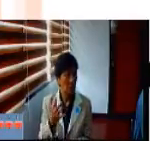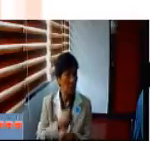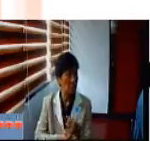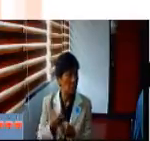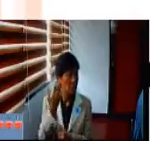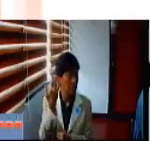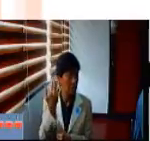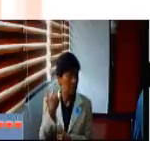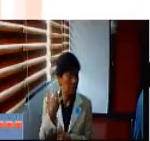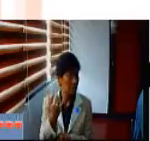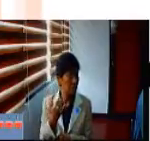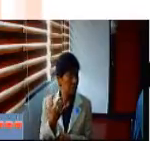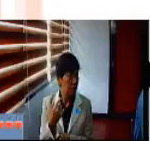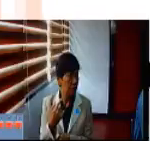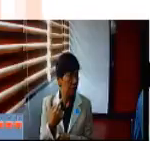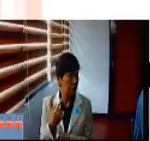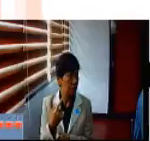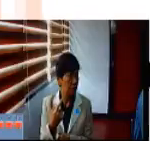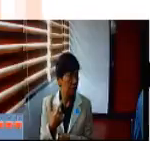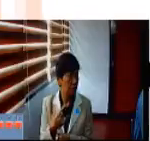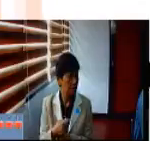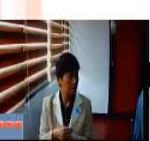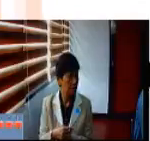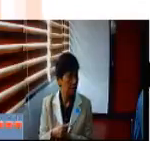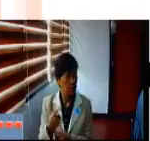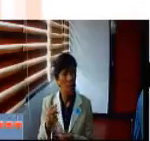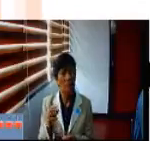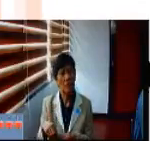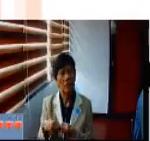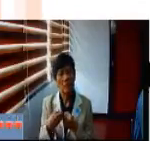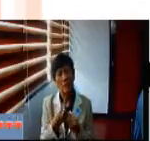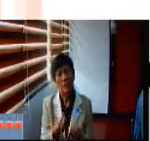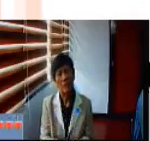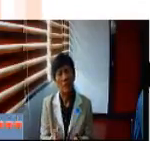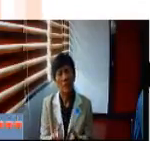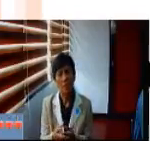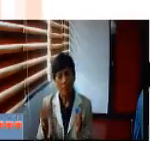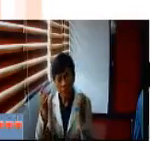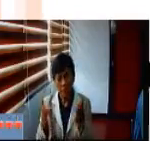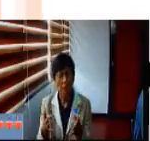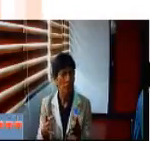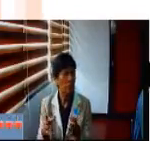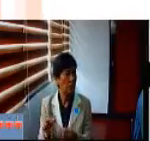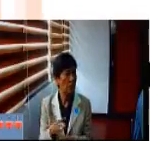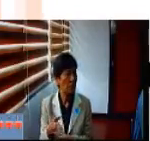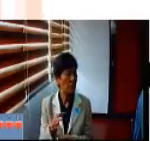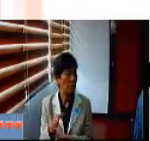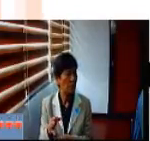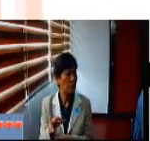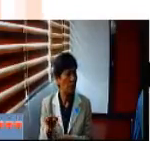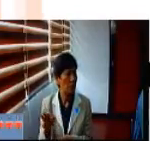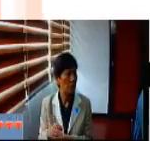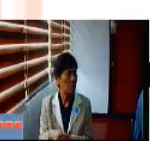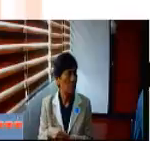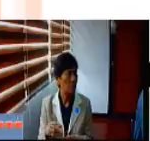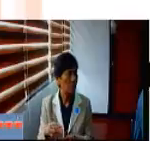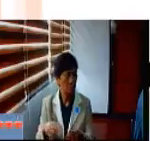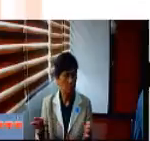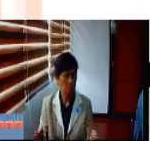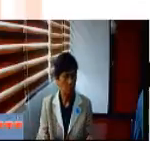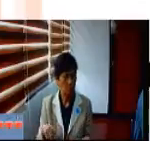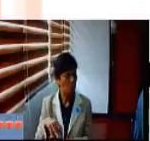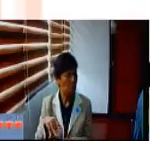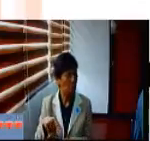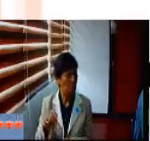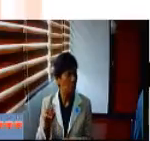it's sort of wreaking havoc to the fish pond operators in the area. Kinakain po siya. Kaya lang